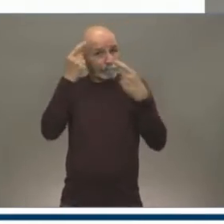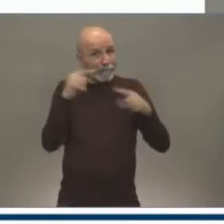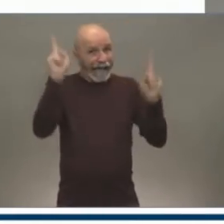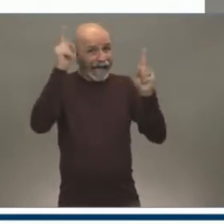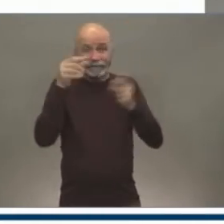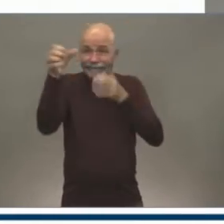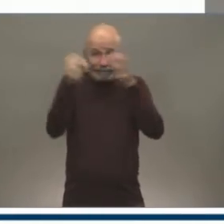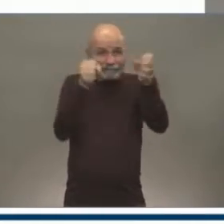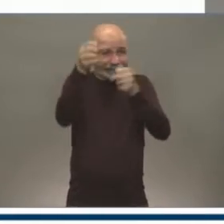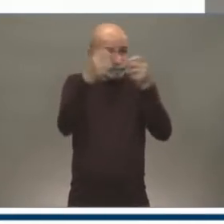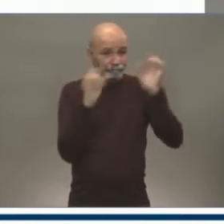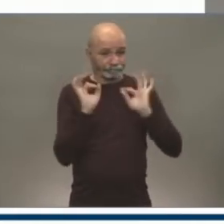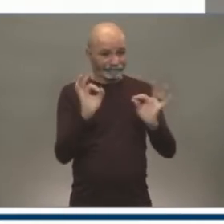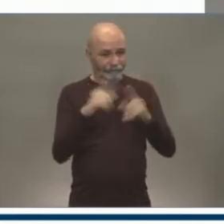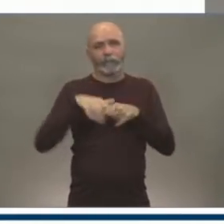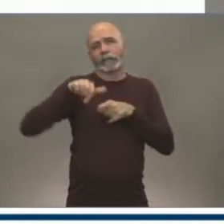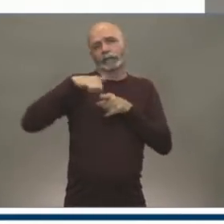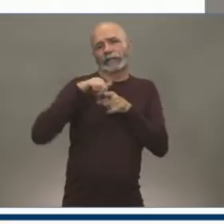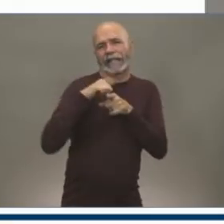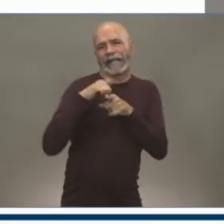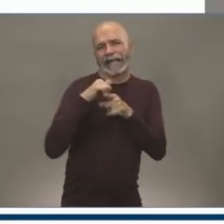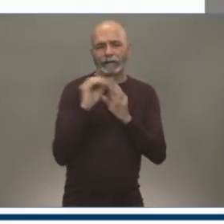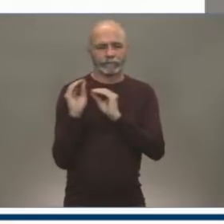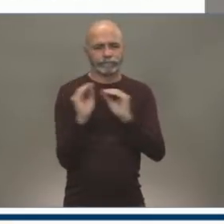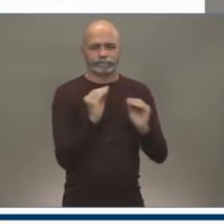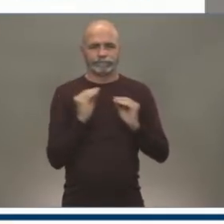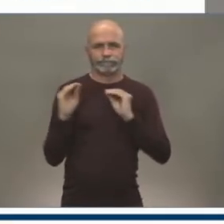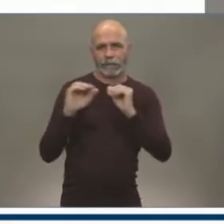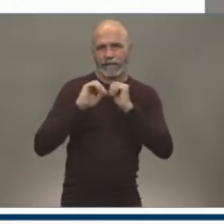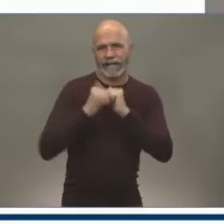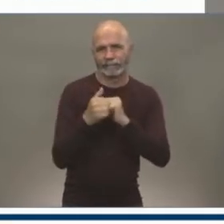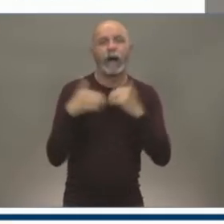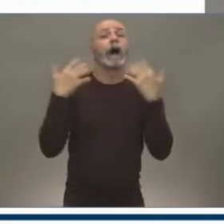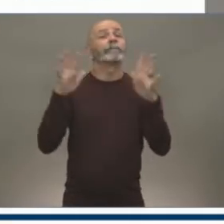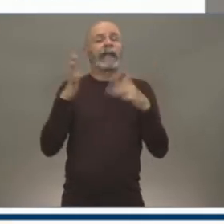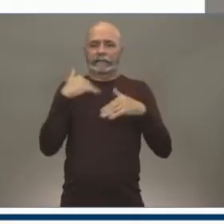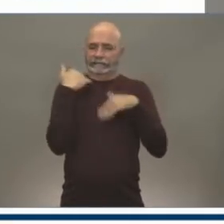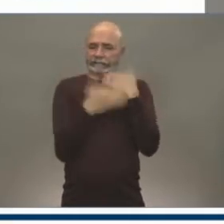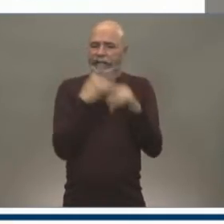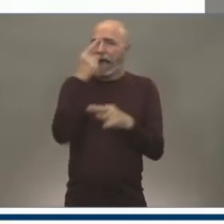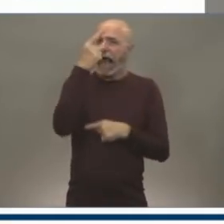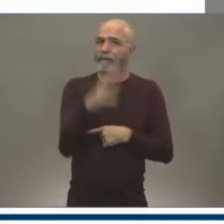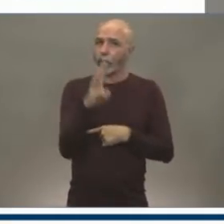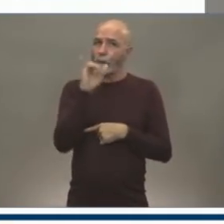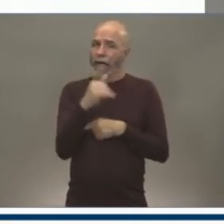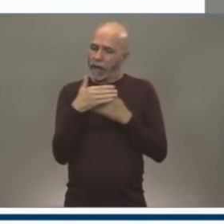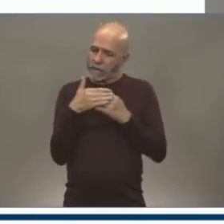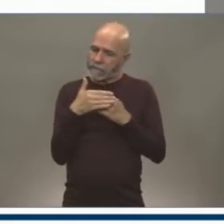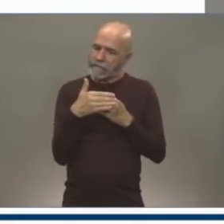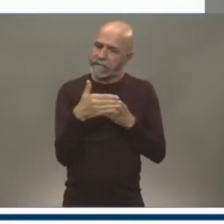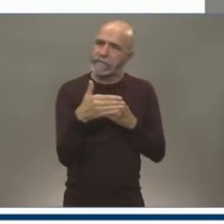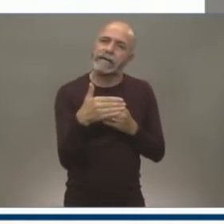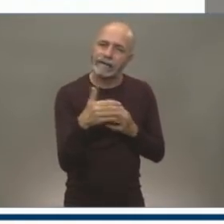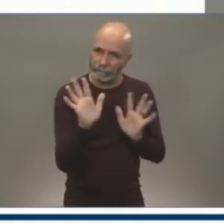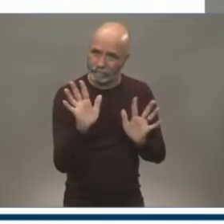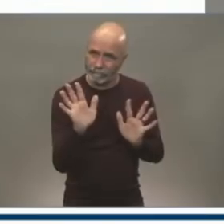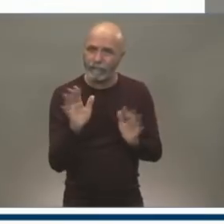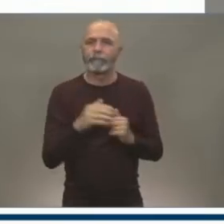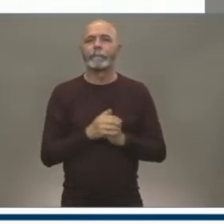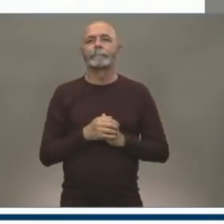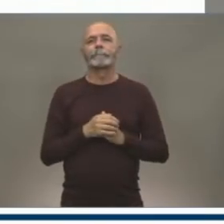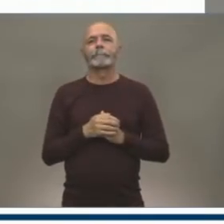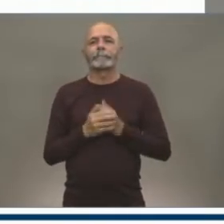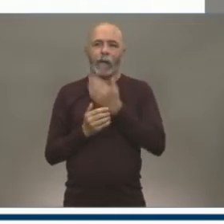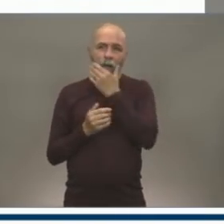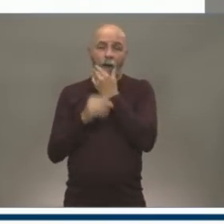halfway towards our 100, the numbers you've given. We have more to do, but it's not like there are people with their